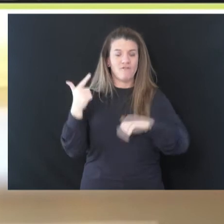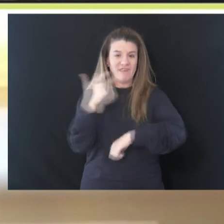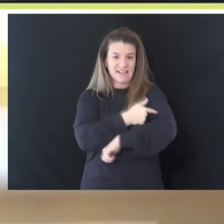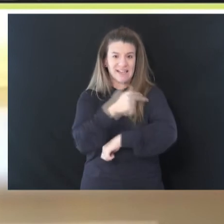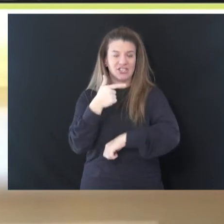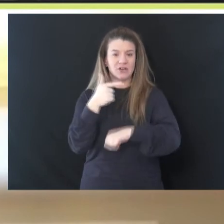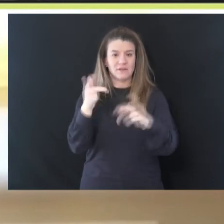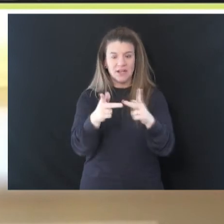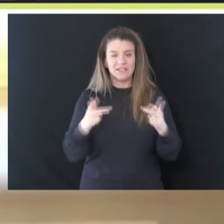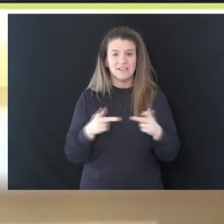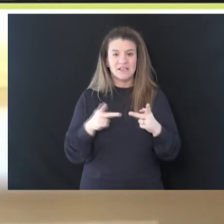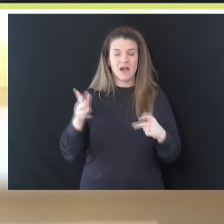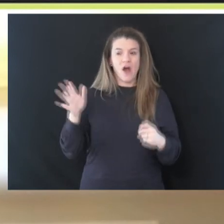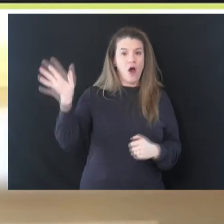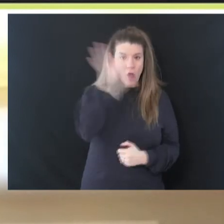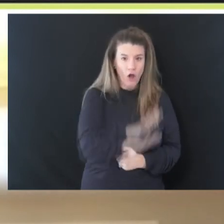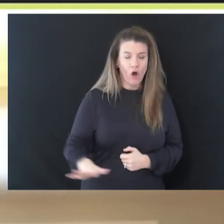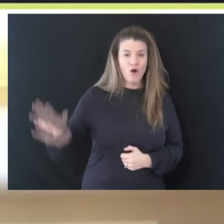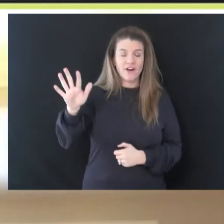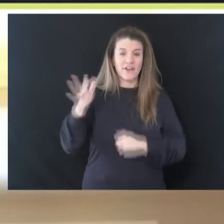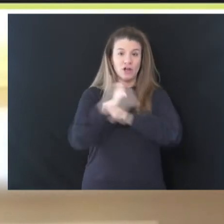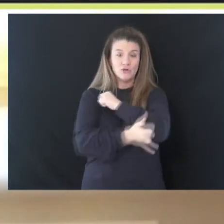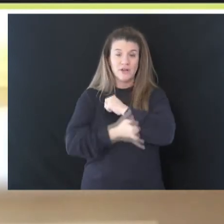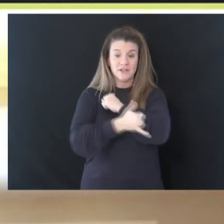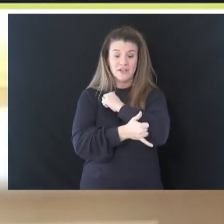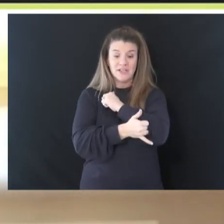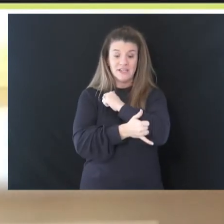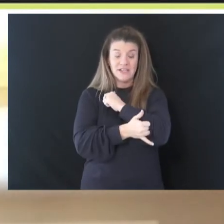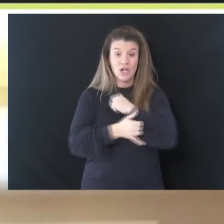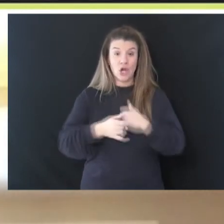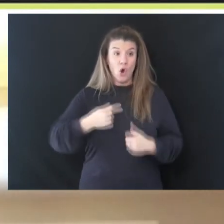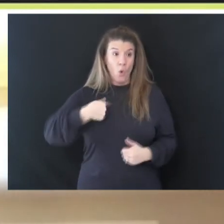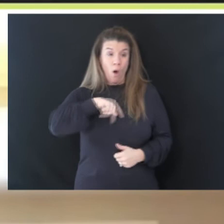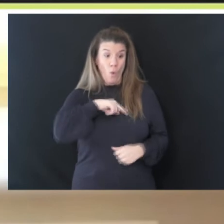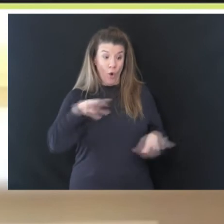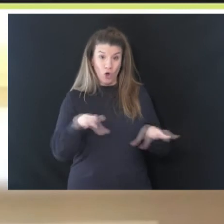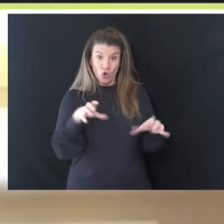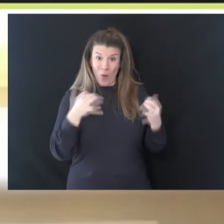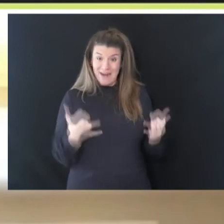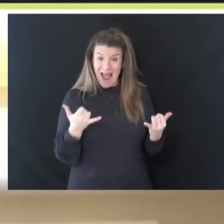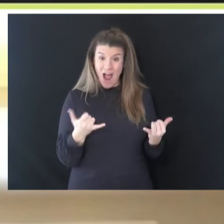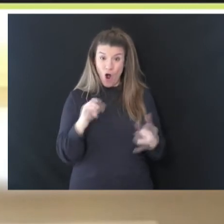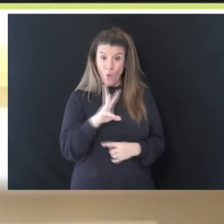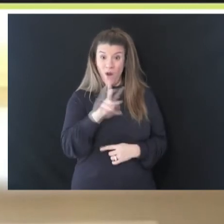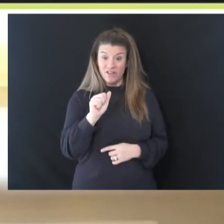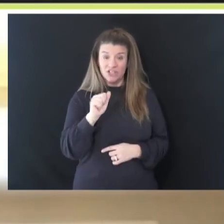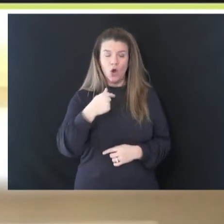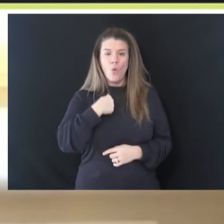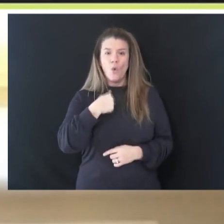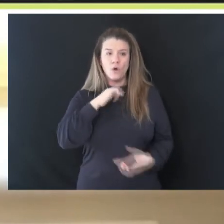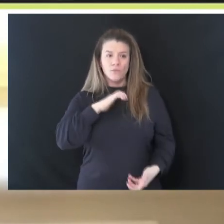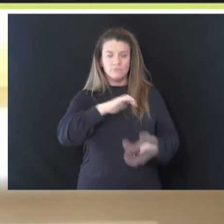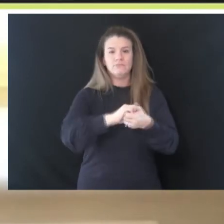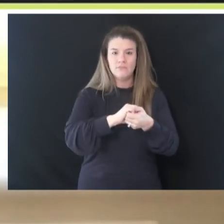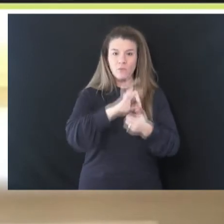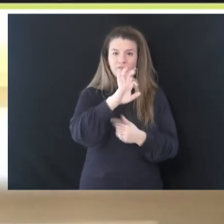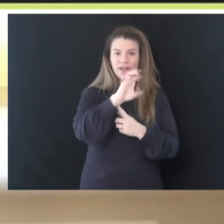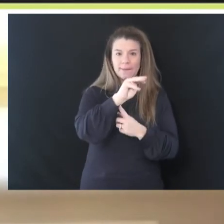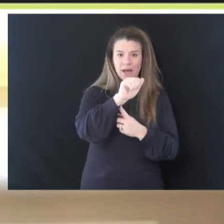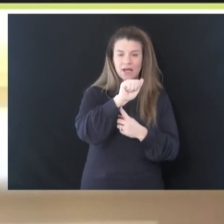vaccination sites across the country. What we are doing here in West Virginia is working with our FEMA partners